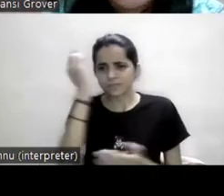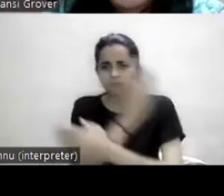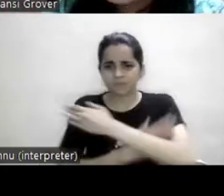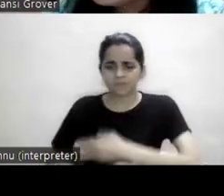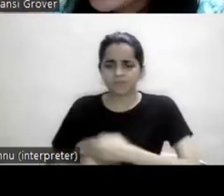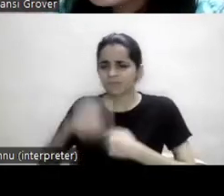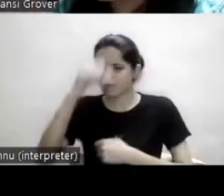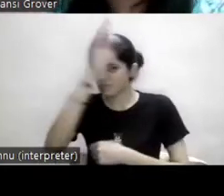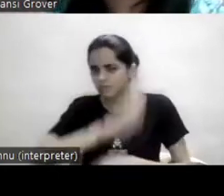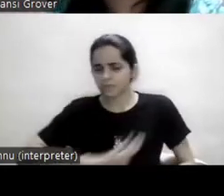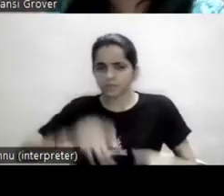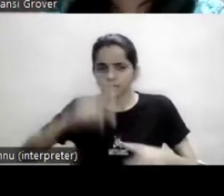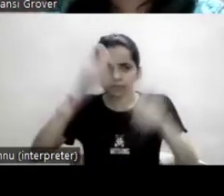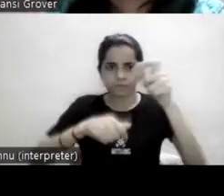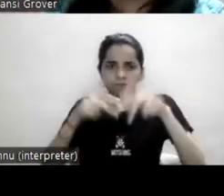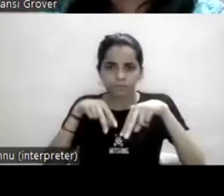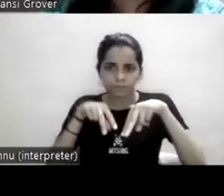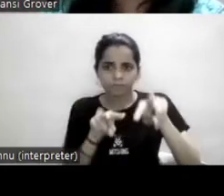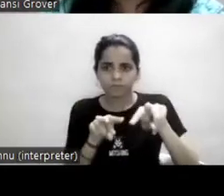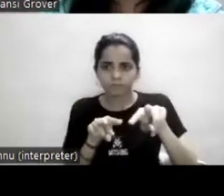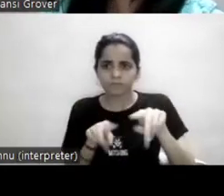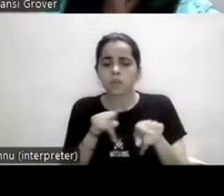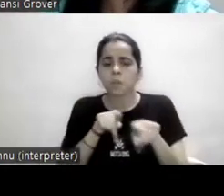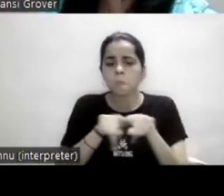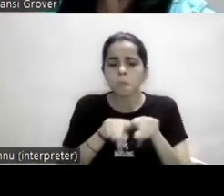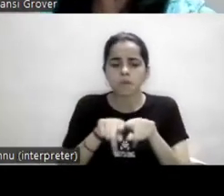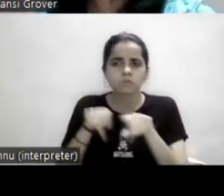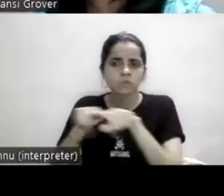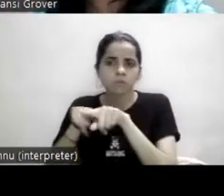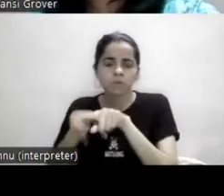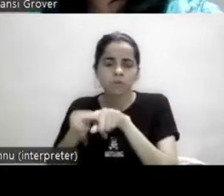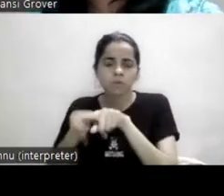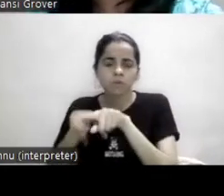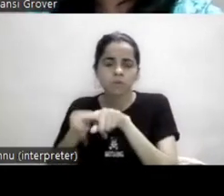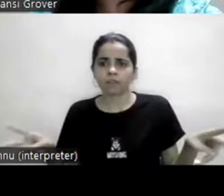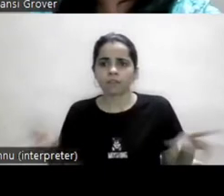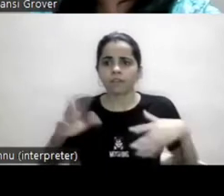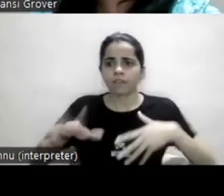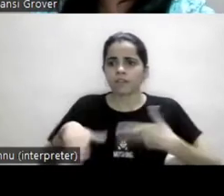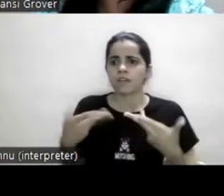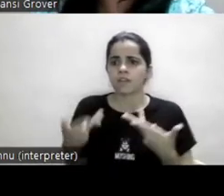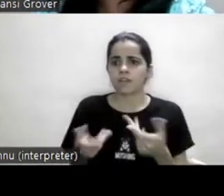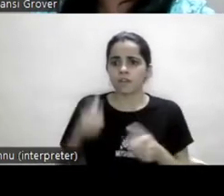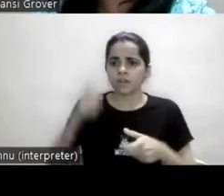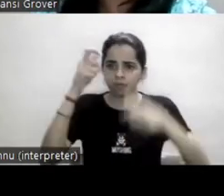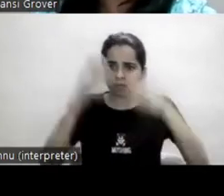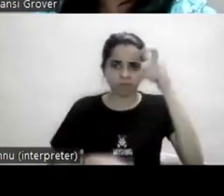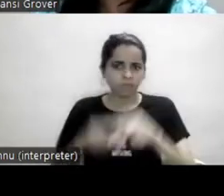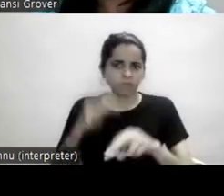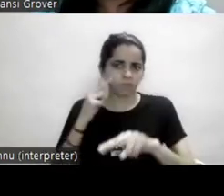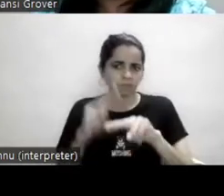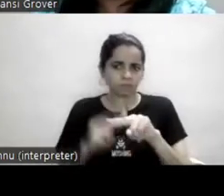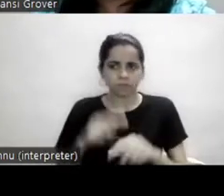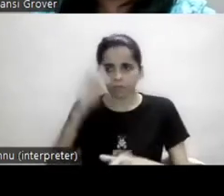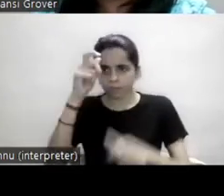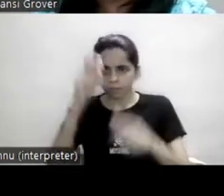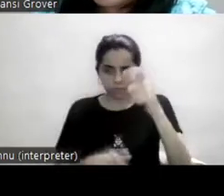in India. You can see multiple examples in films also, you know, how if a person is, you